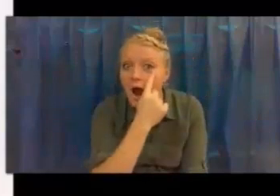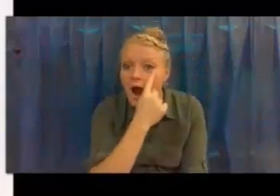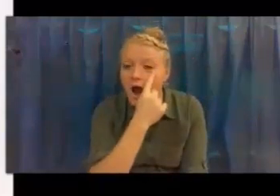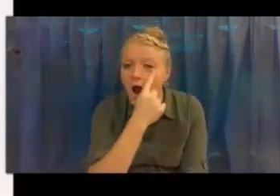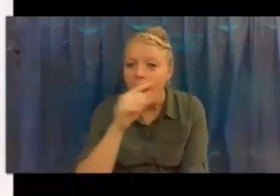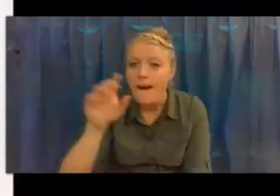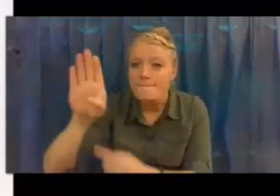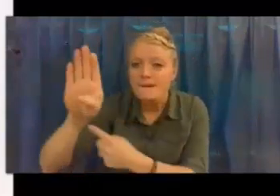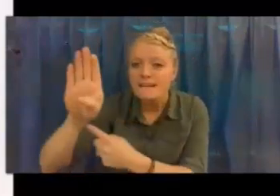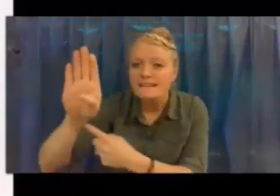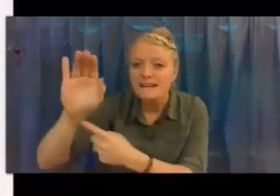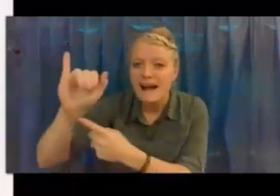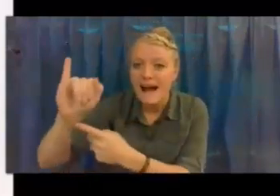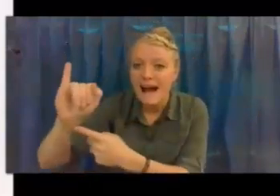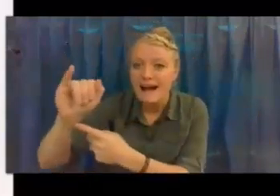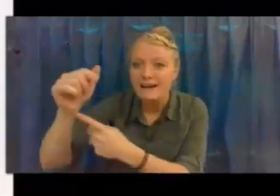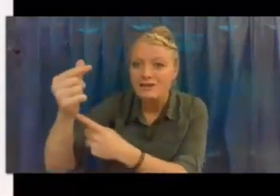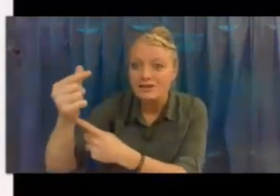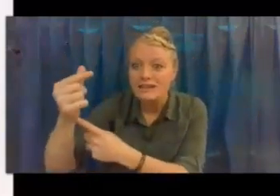Also, its eyes,